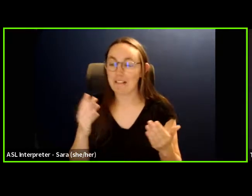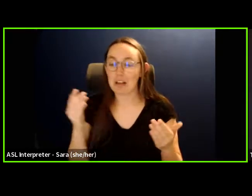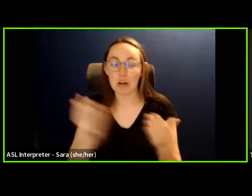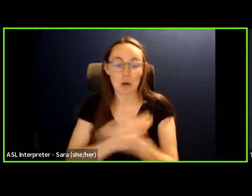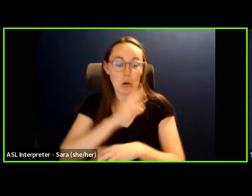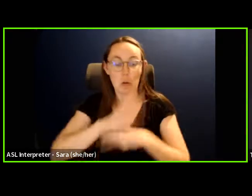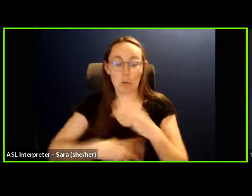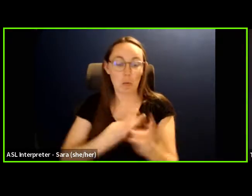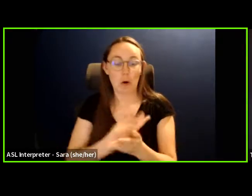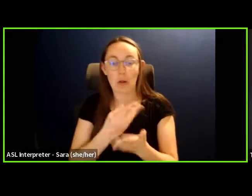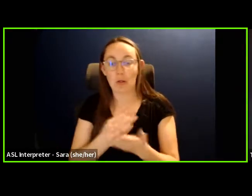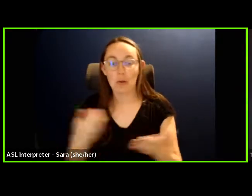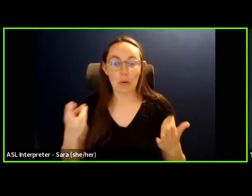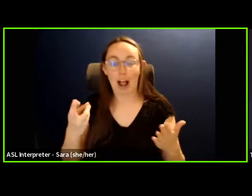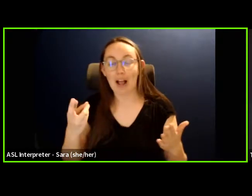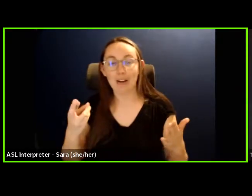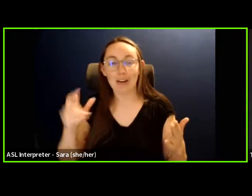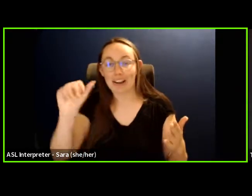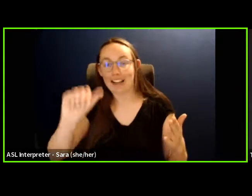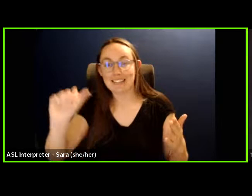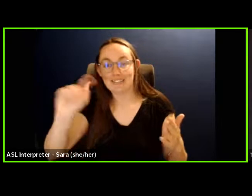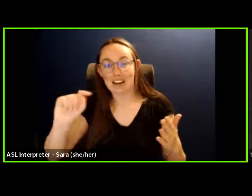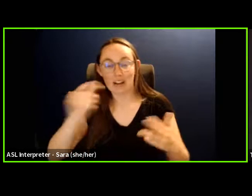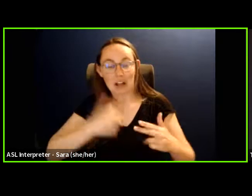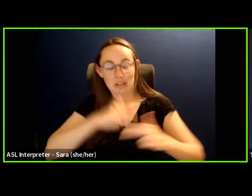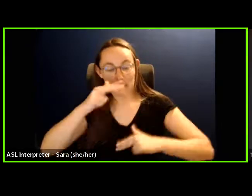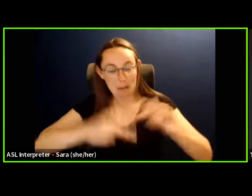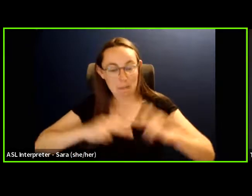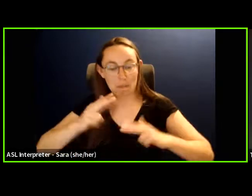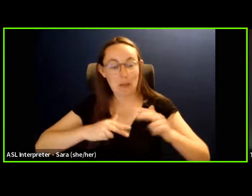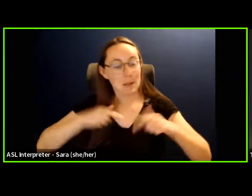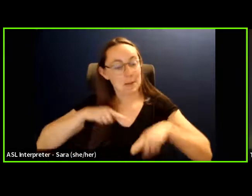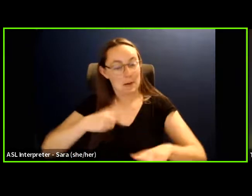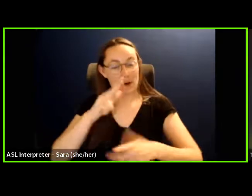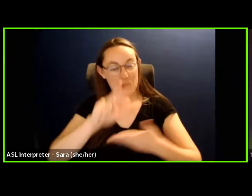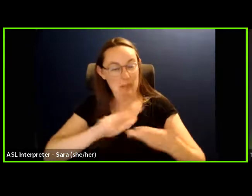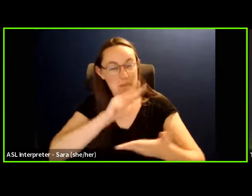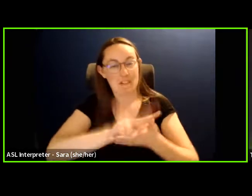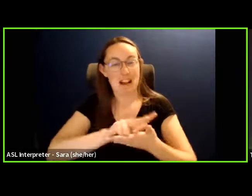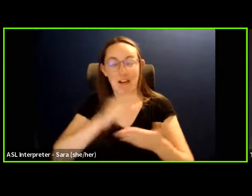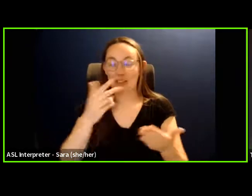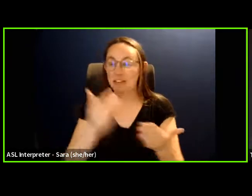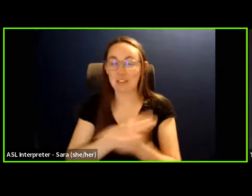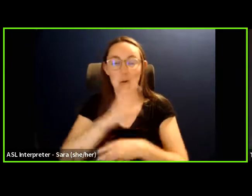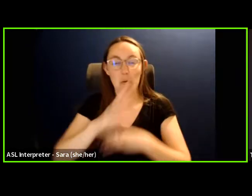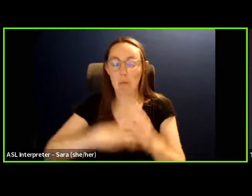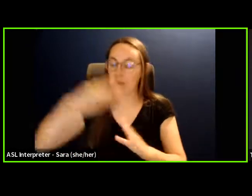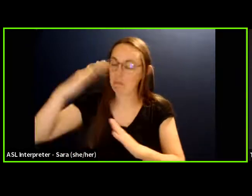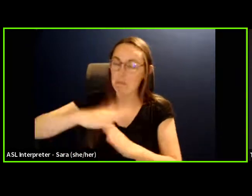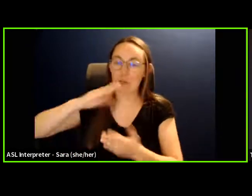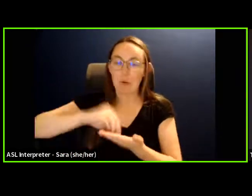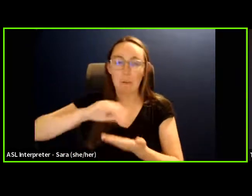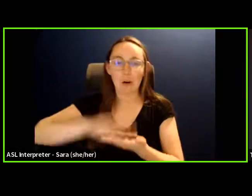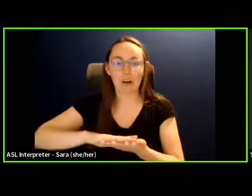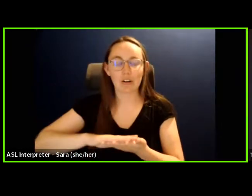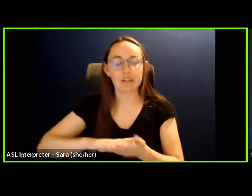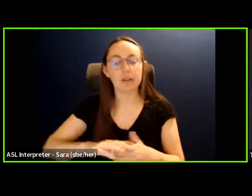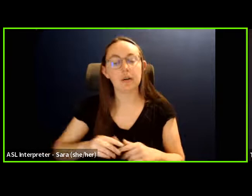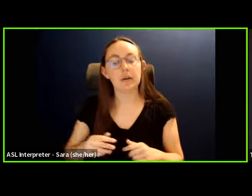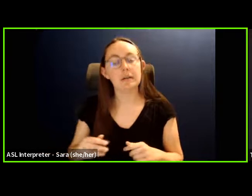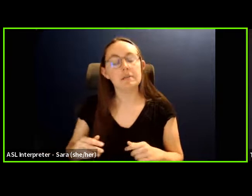built in over a 3-hour period. I pride myself on, I call it make it in minutes. If you only